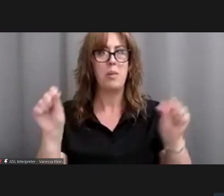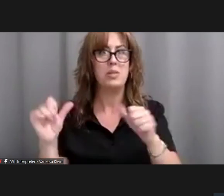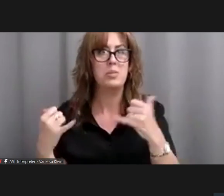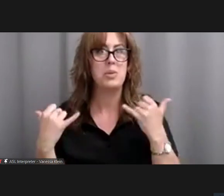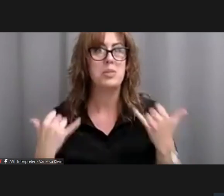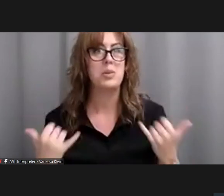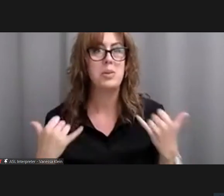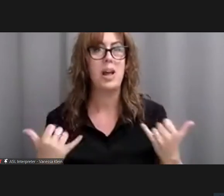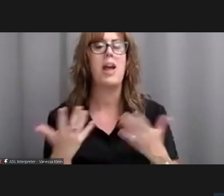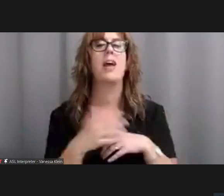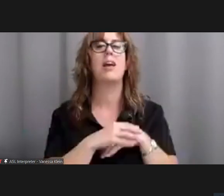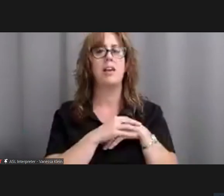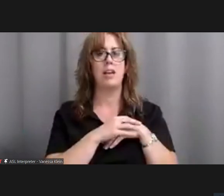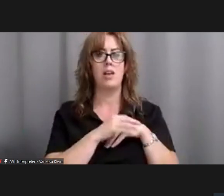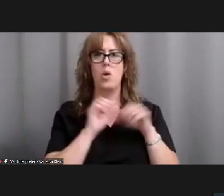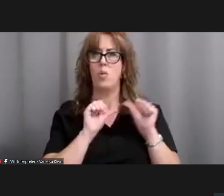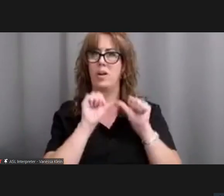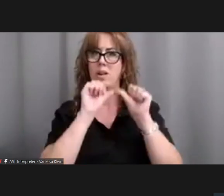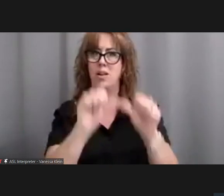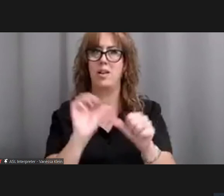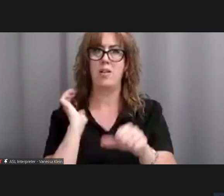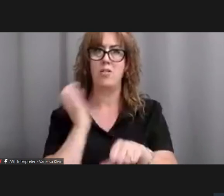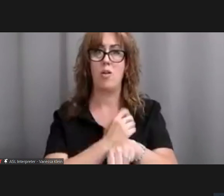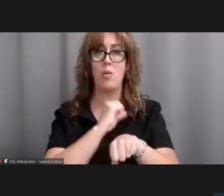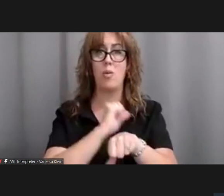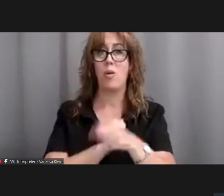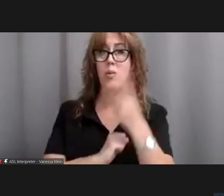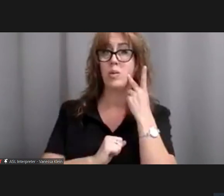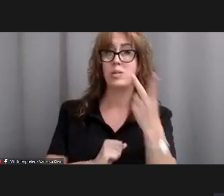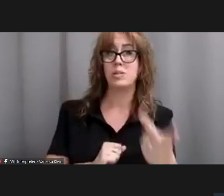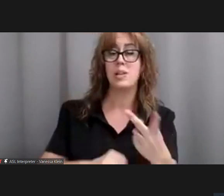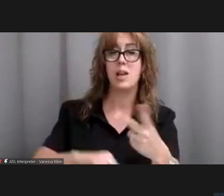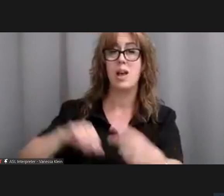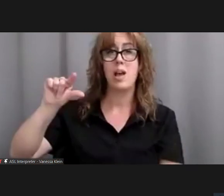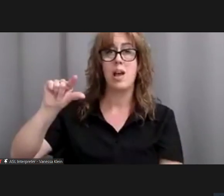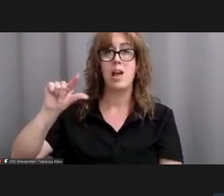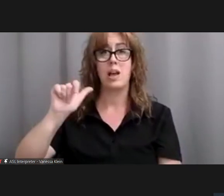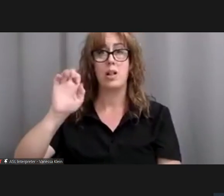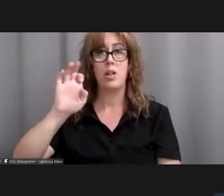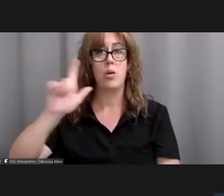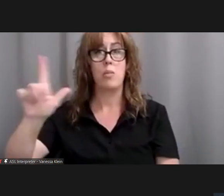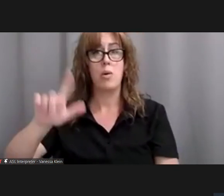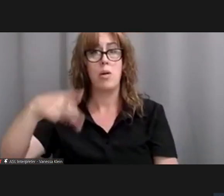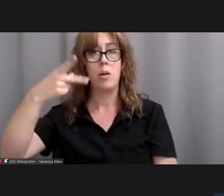continue the work, but before we do, we'll see you at the Global Pillow tomorrow night. Let's dance together.